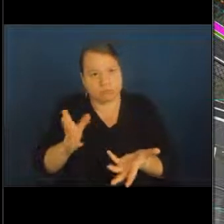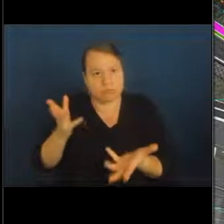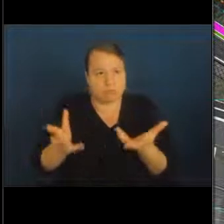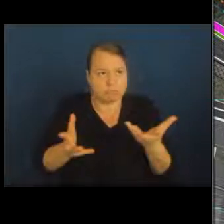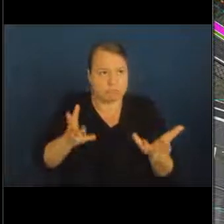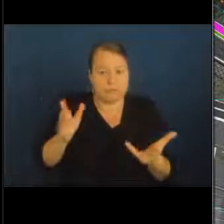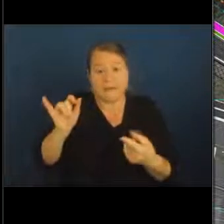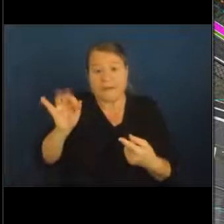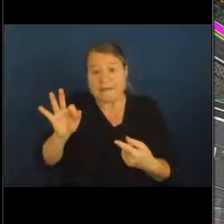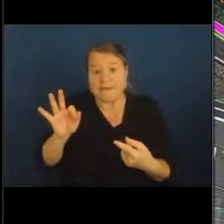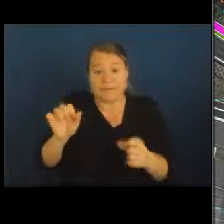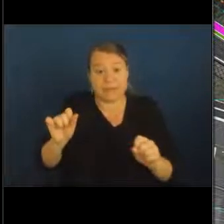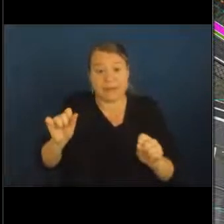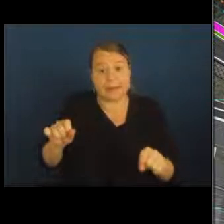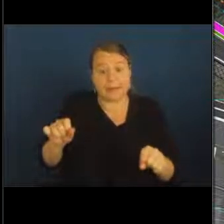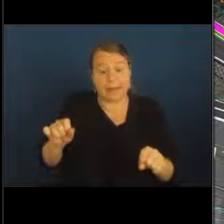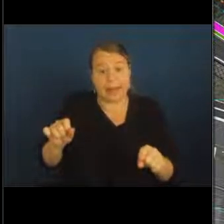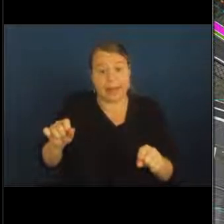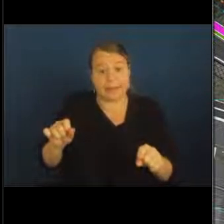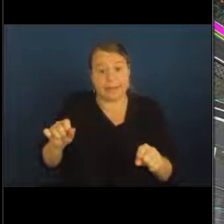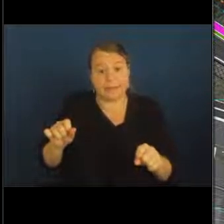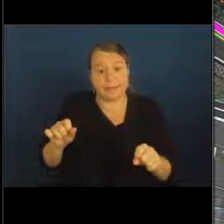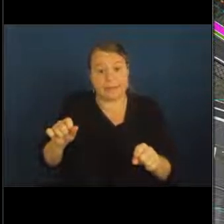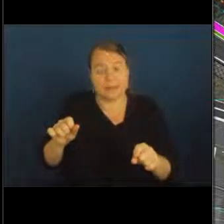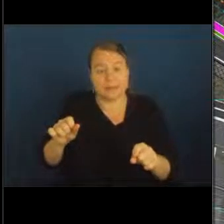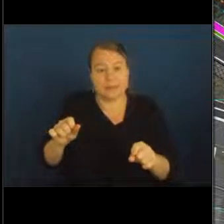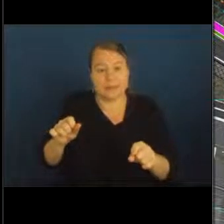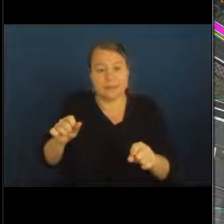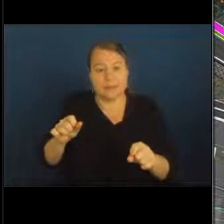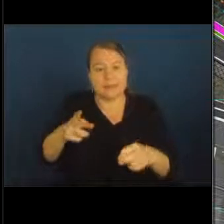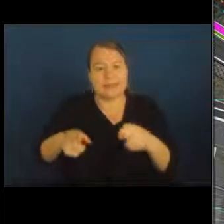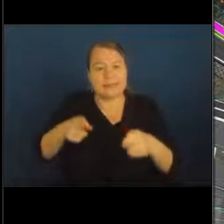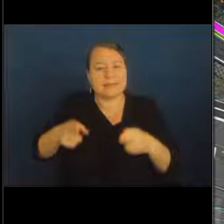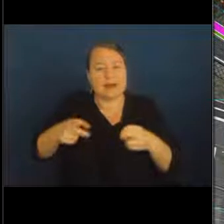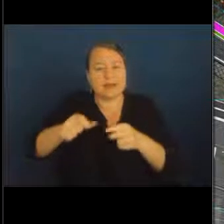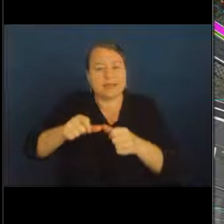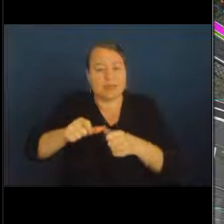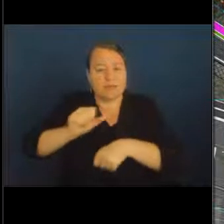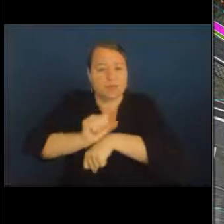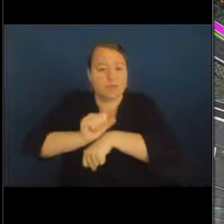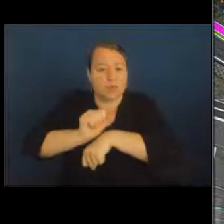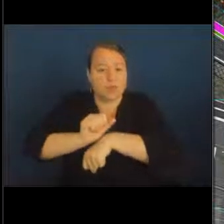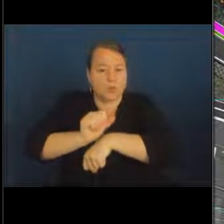if they can, accelerate this area of the work that